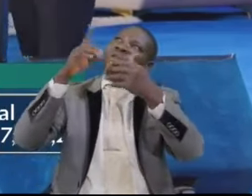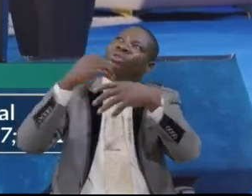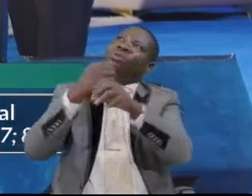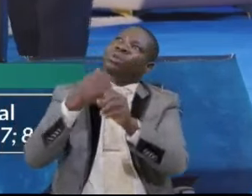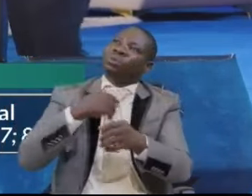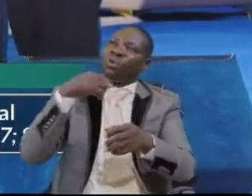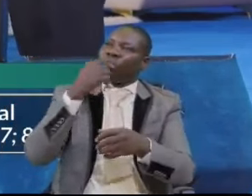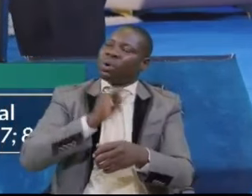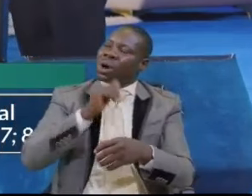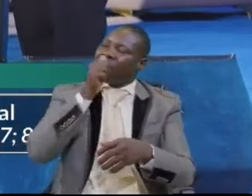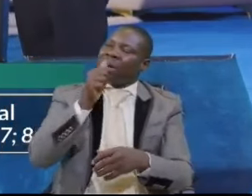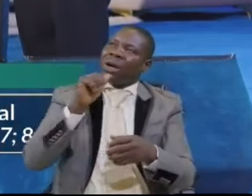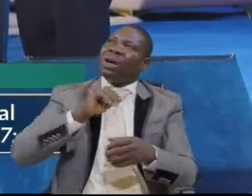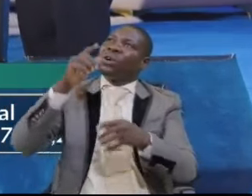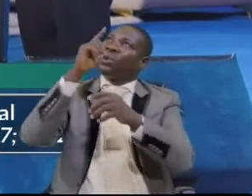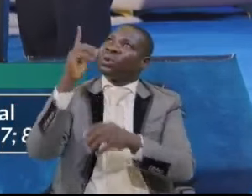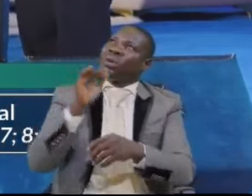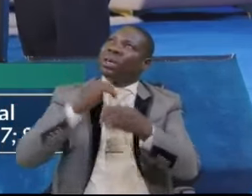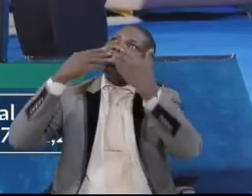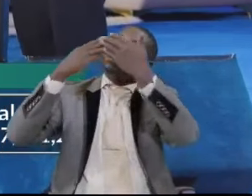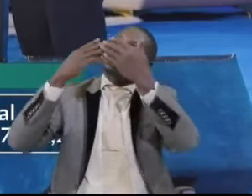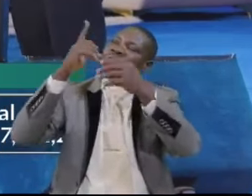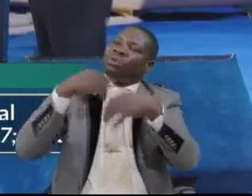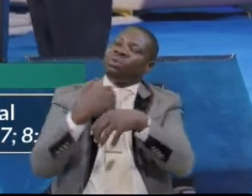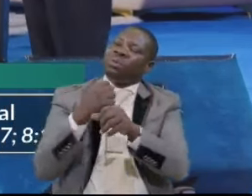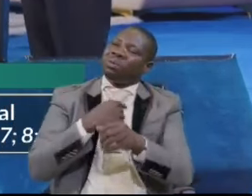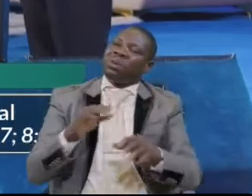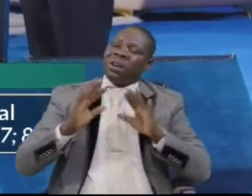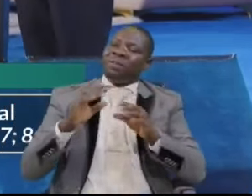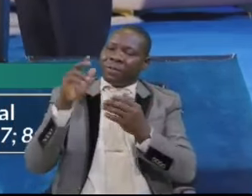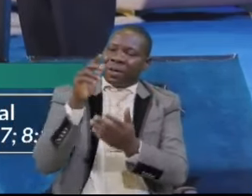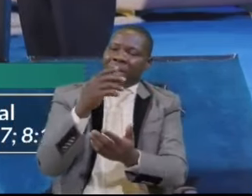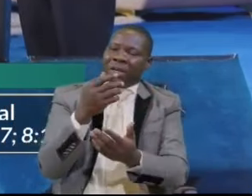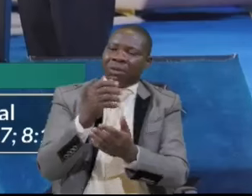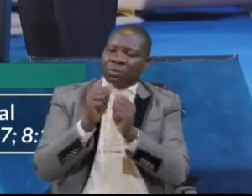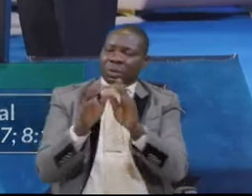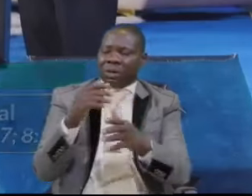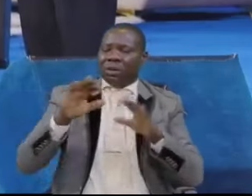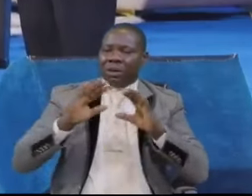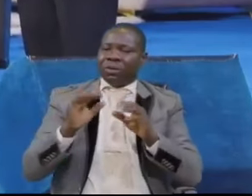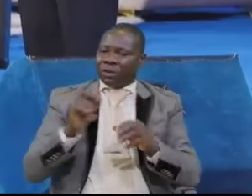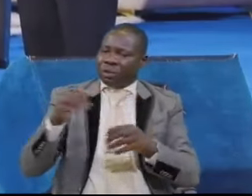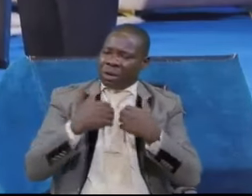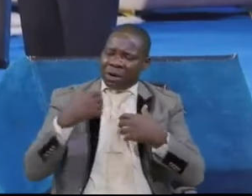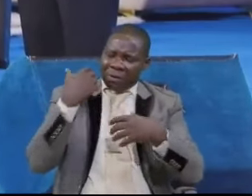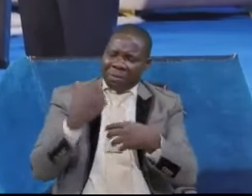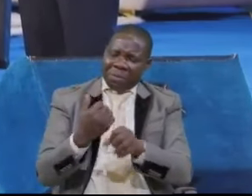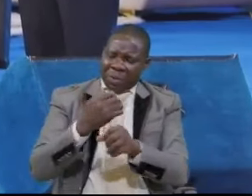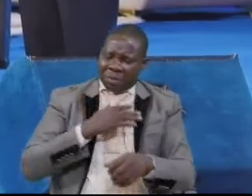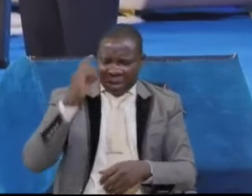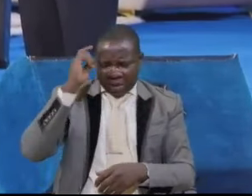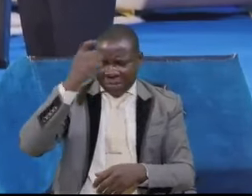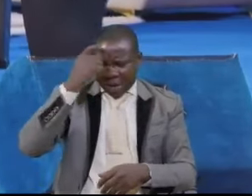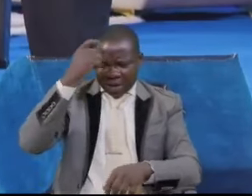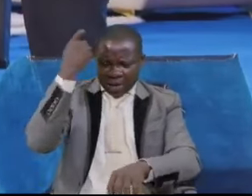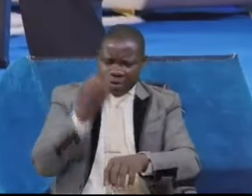thank you. You have made me fearless. You have toughened my mind, and I don't fear all those presidents and all those people, all